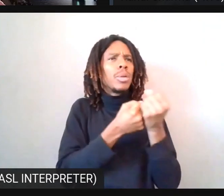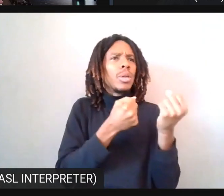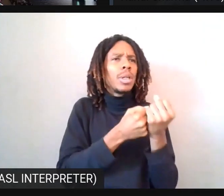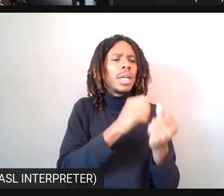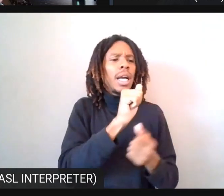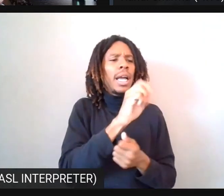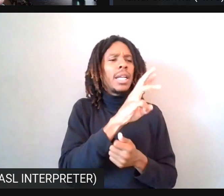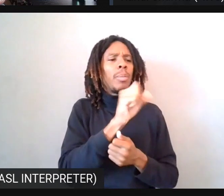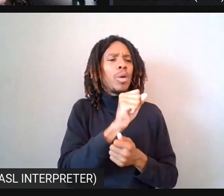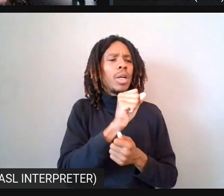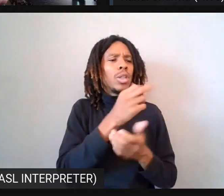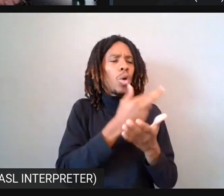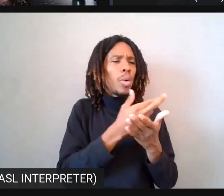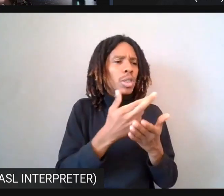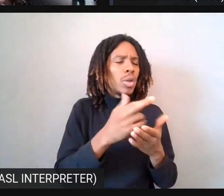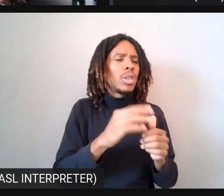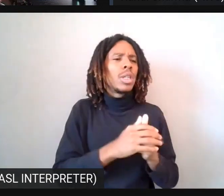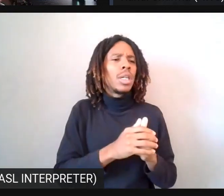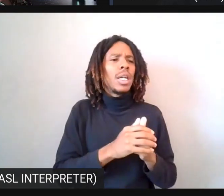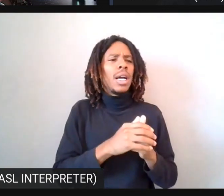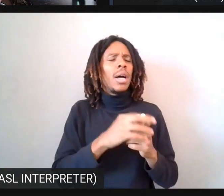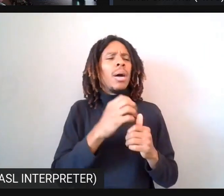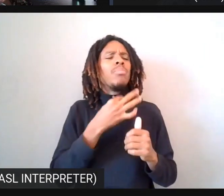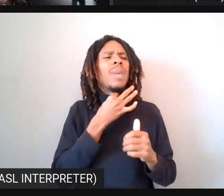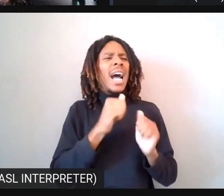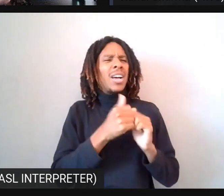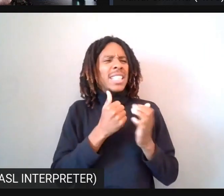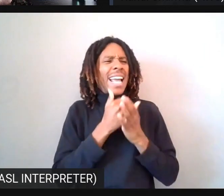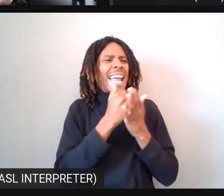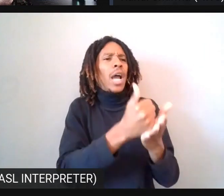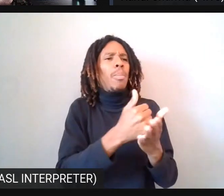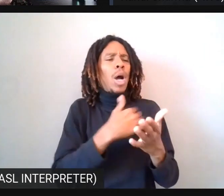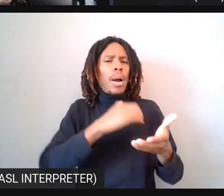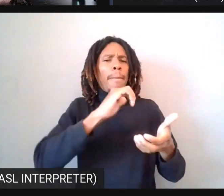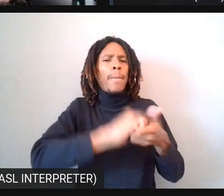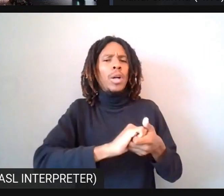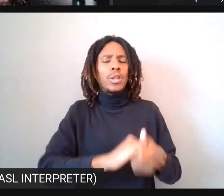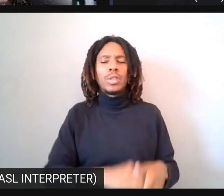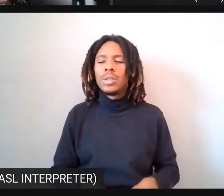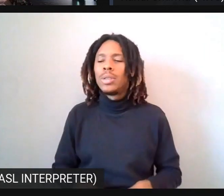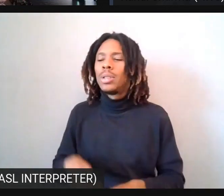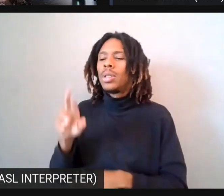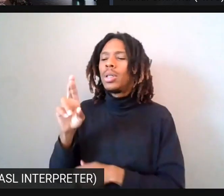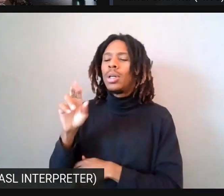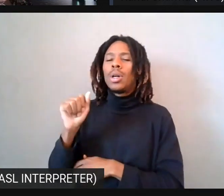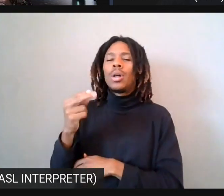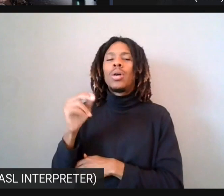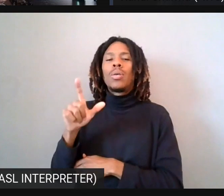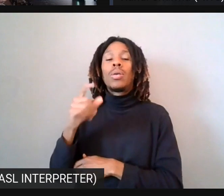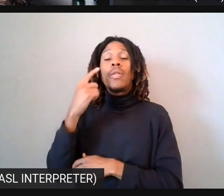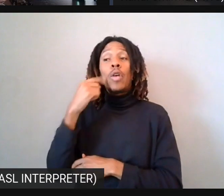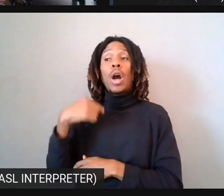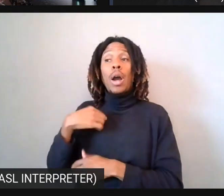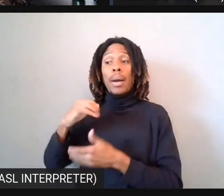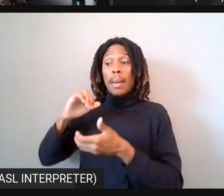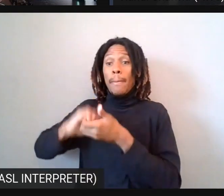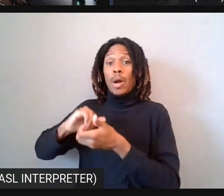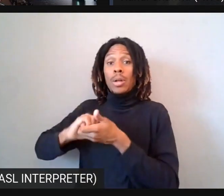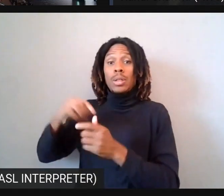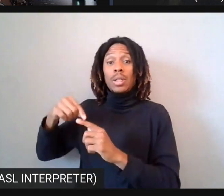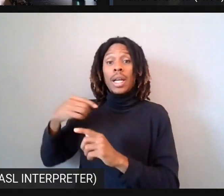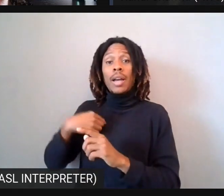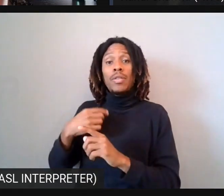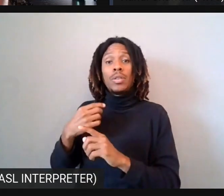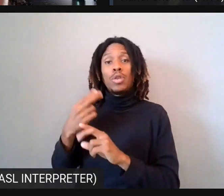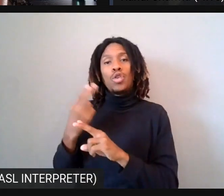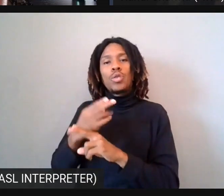AWS resources. How does this actually help our partners? Yeah, so for our partners, there are use cases, right?